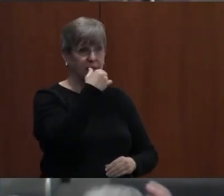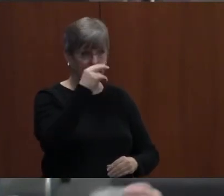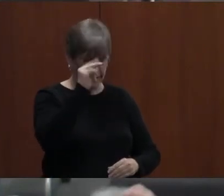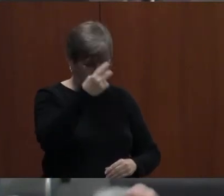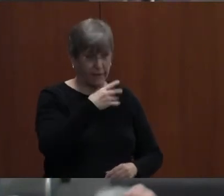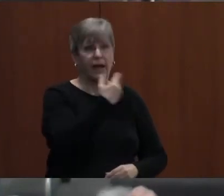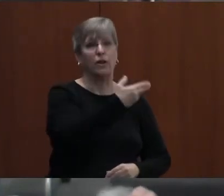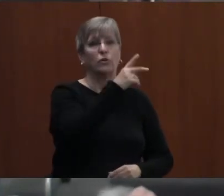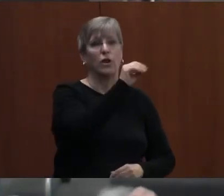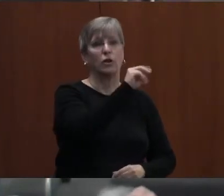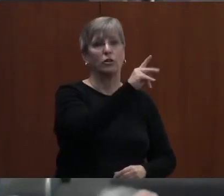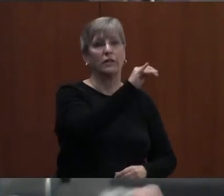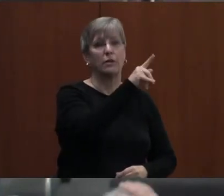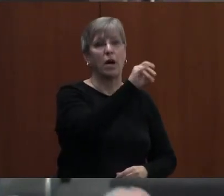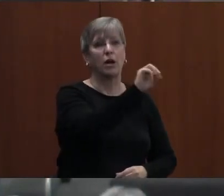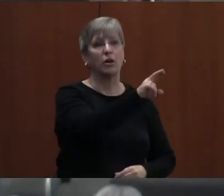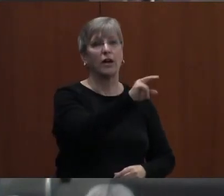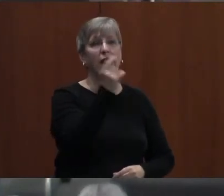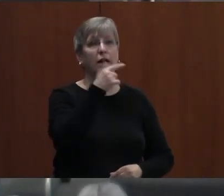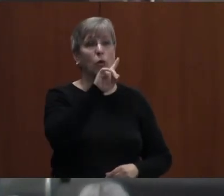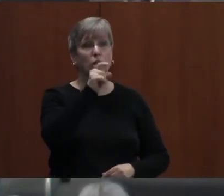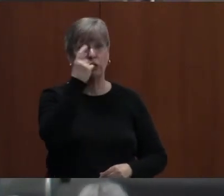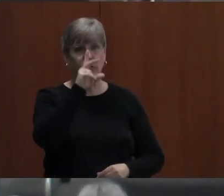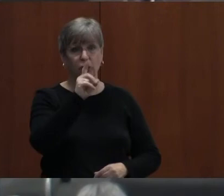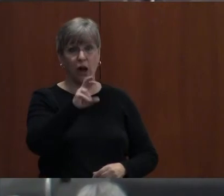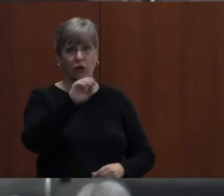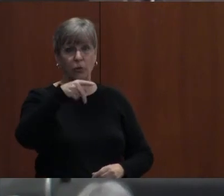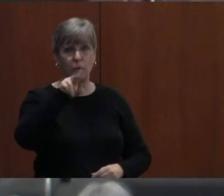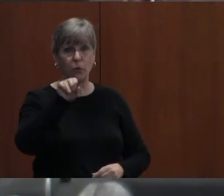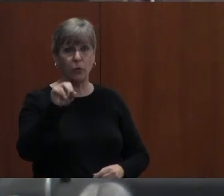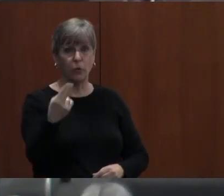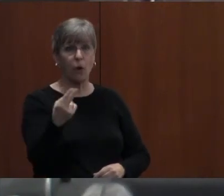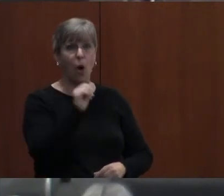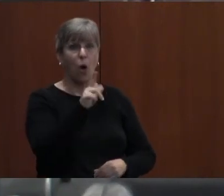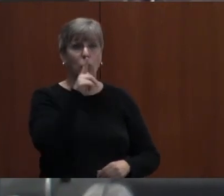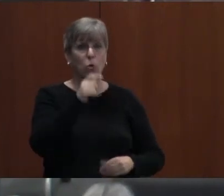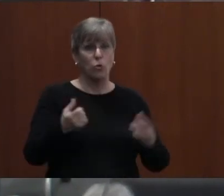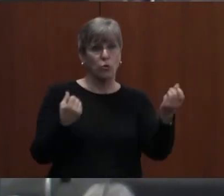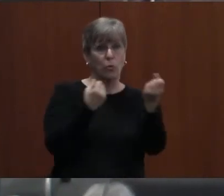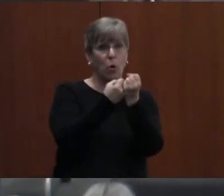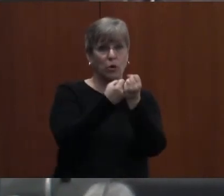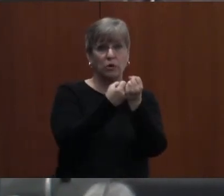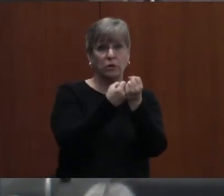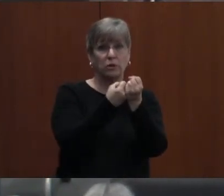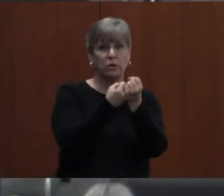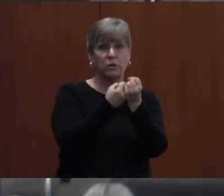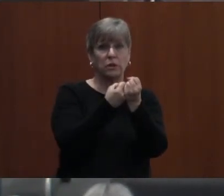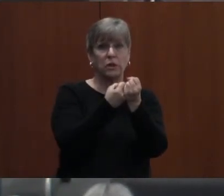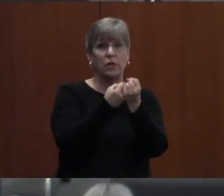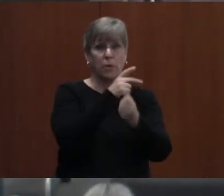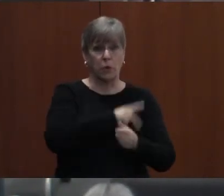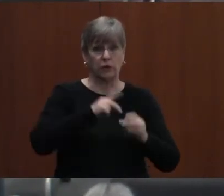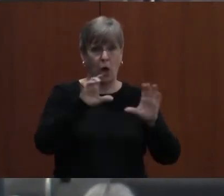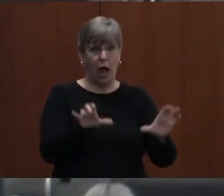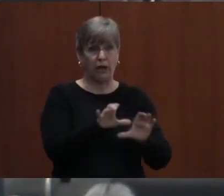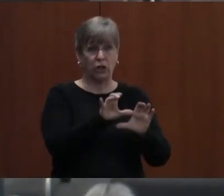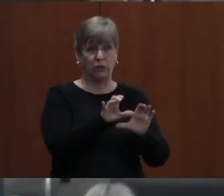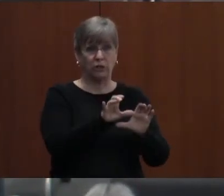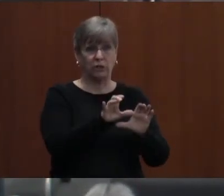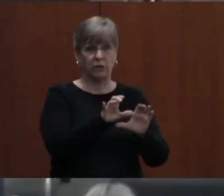Dr. Zentmeyer. Any questions for Dr. Pugh? All those in favor of the personnel